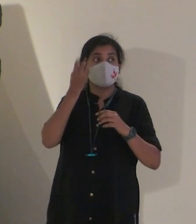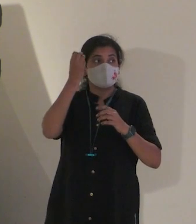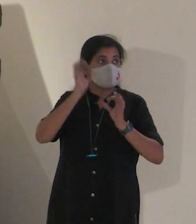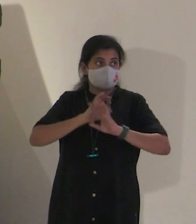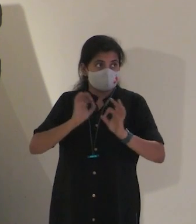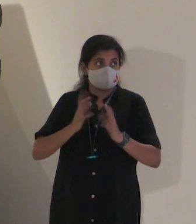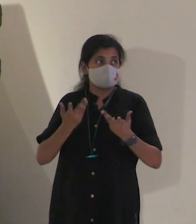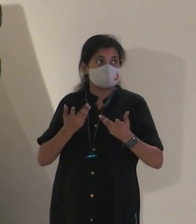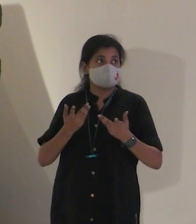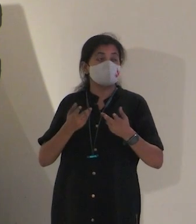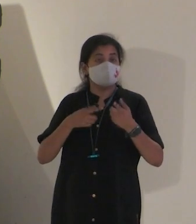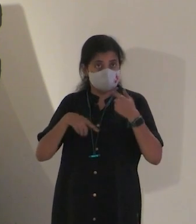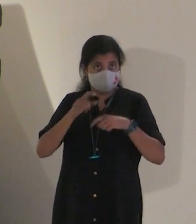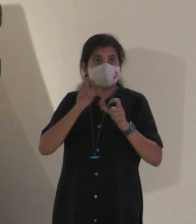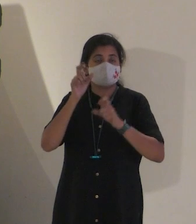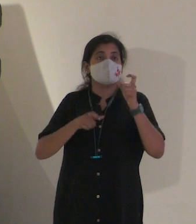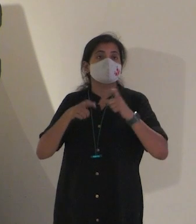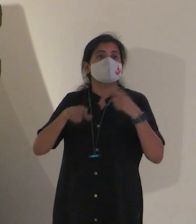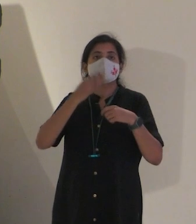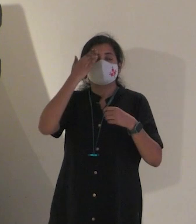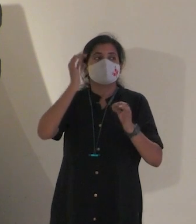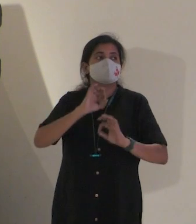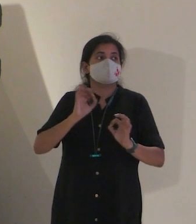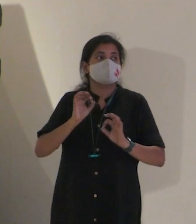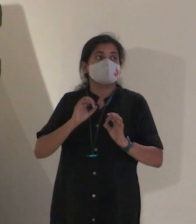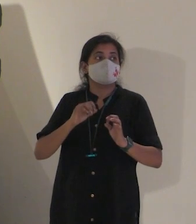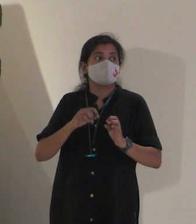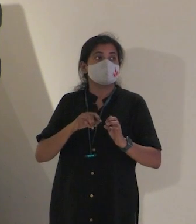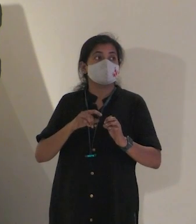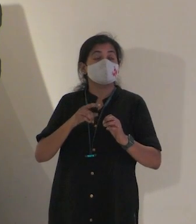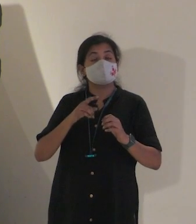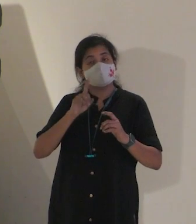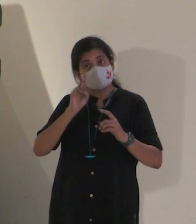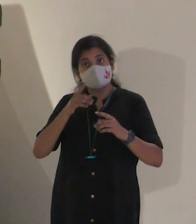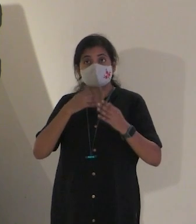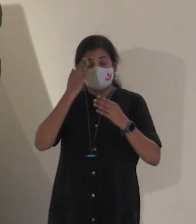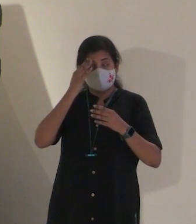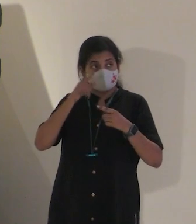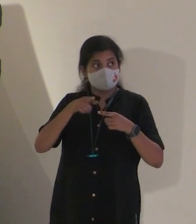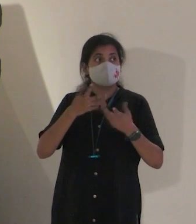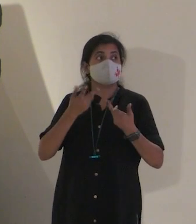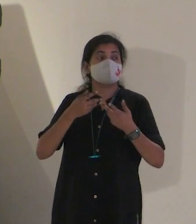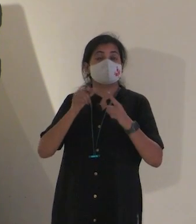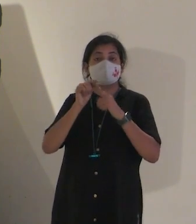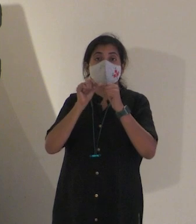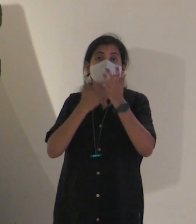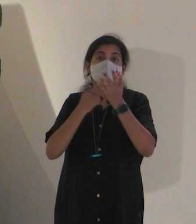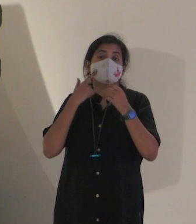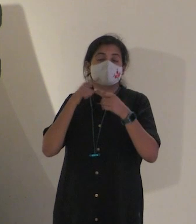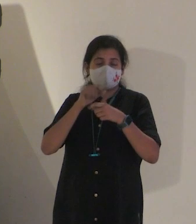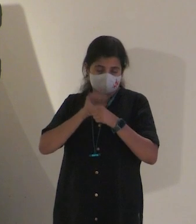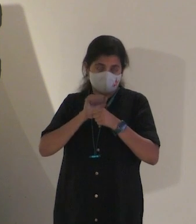really embodies. So that's something that we've got on Pari now. because of